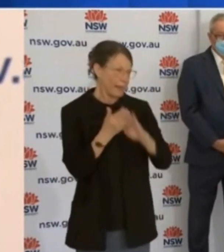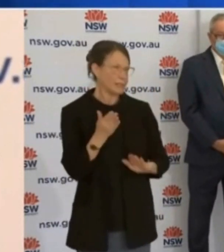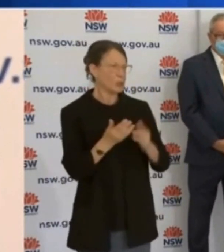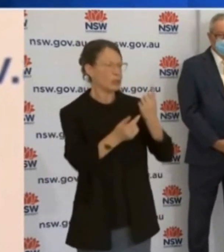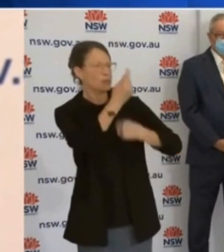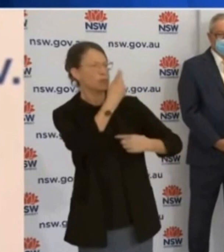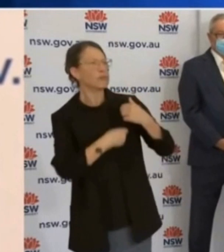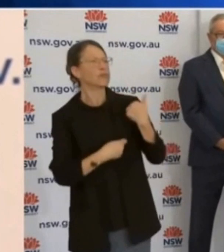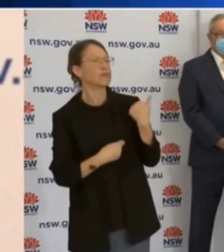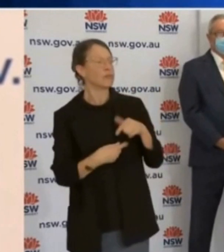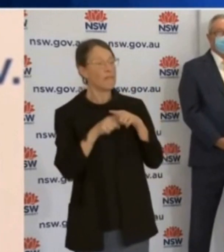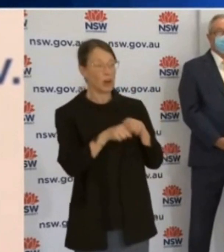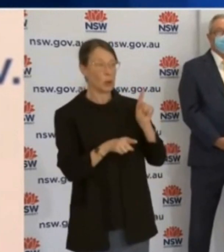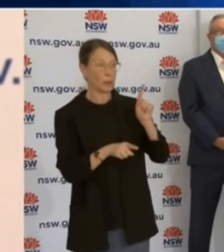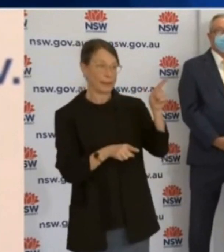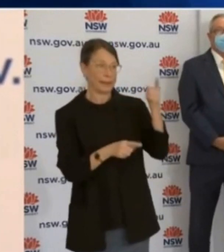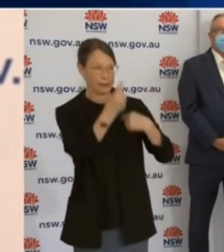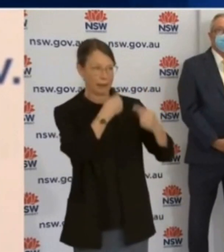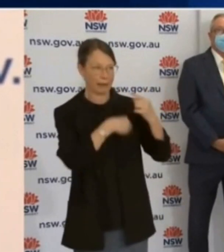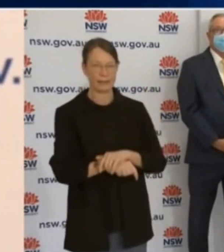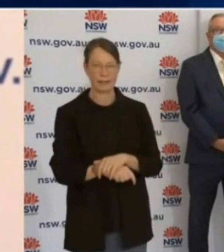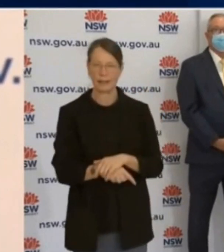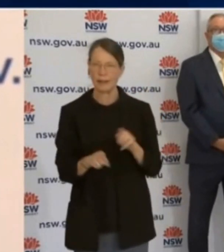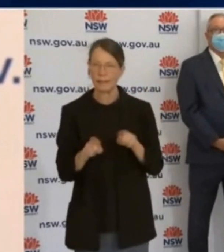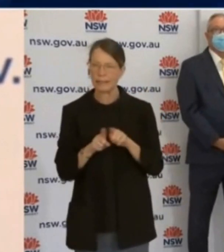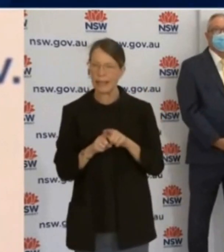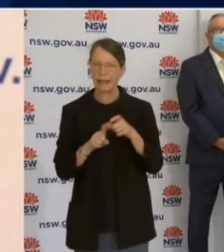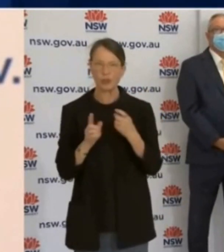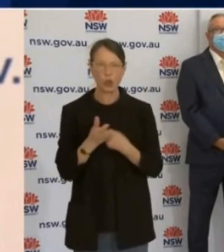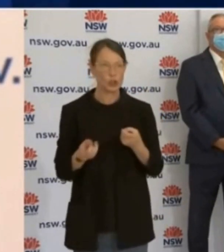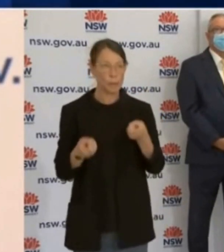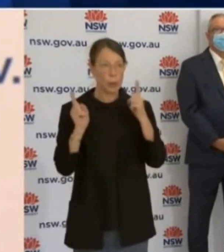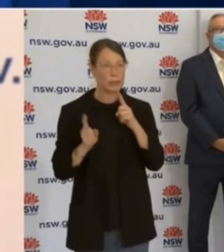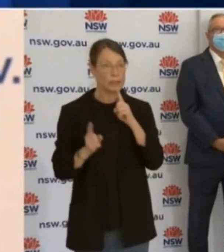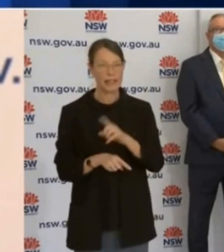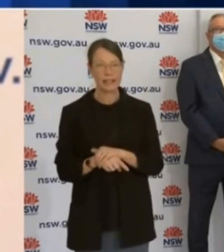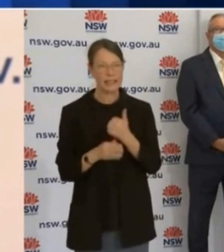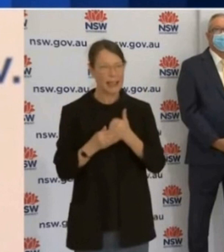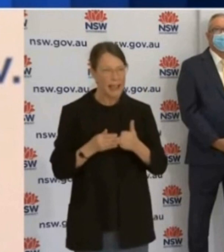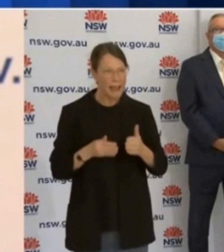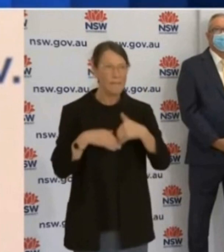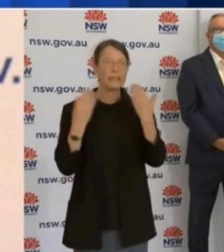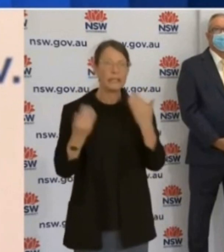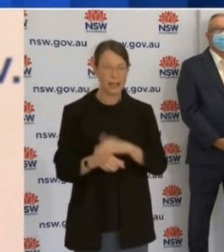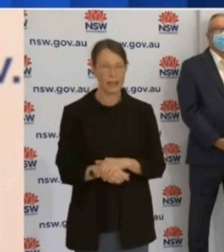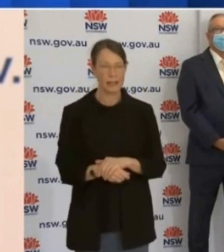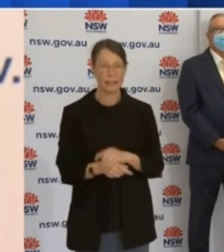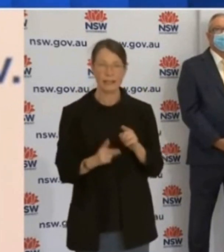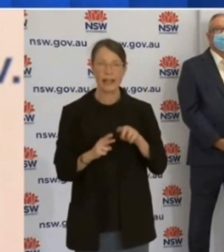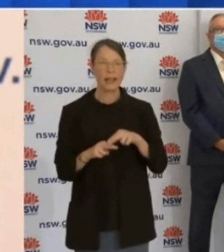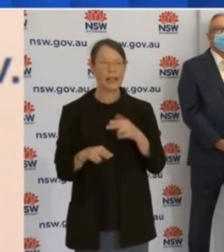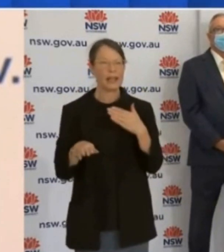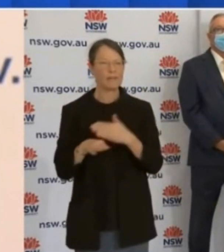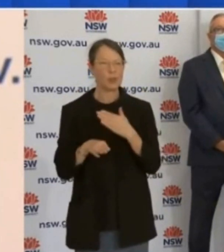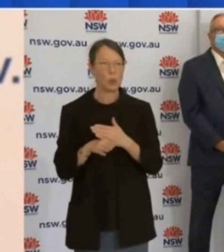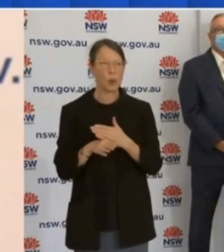Dr. Chant says to us almost on a daily basis, is making sure that mobile people, those who are authorised workers in those areas of